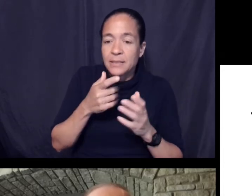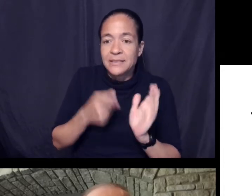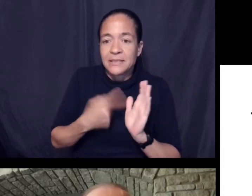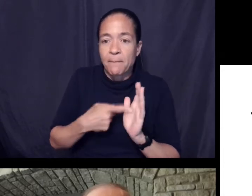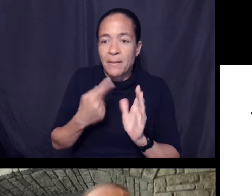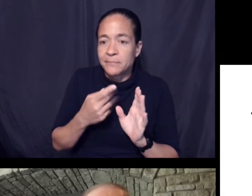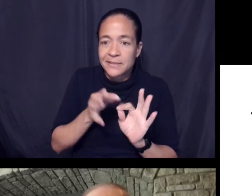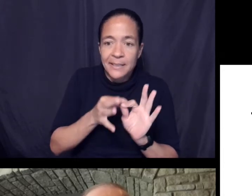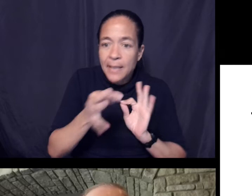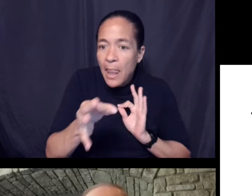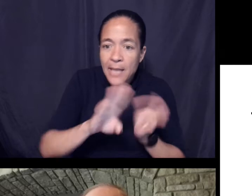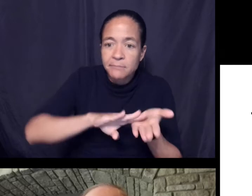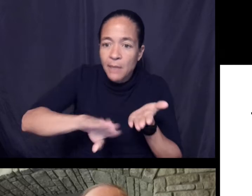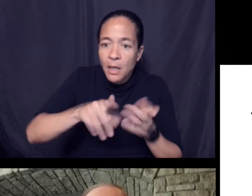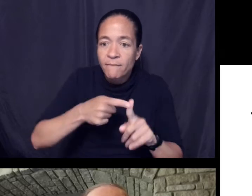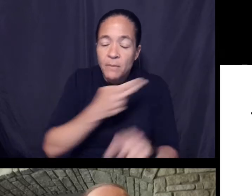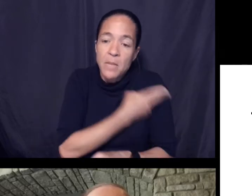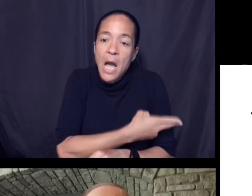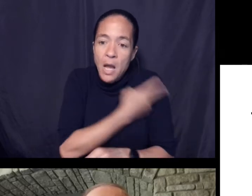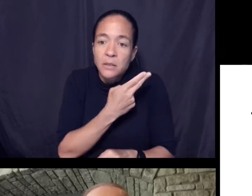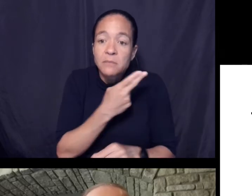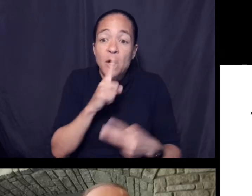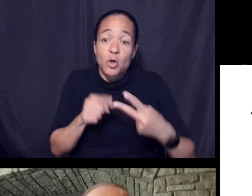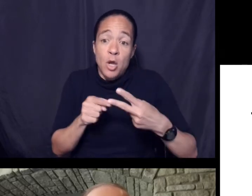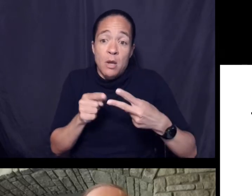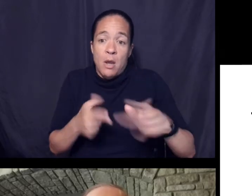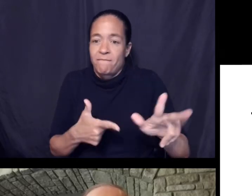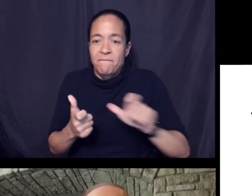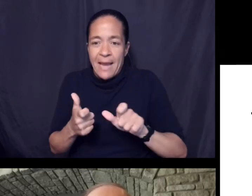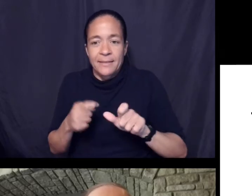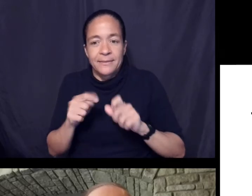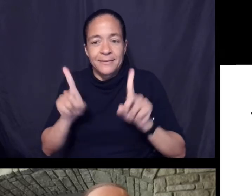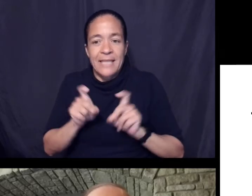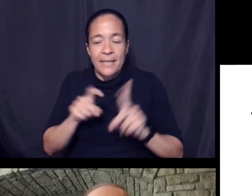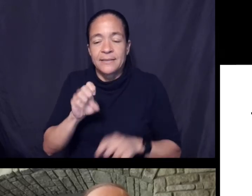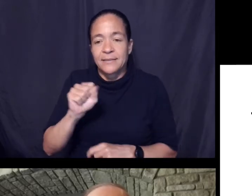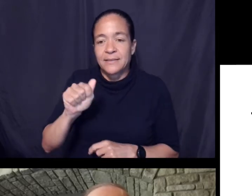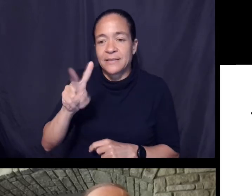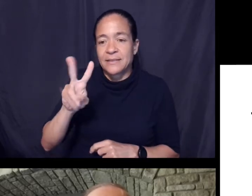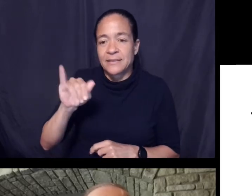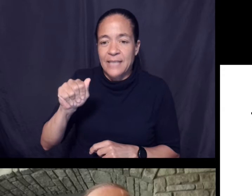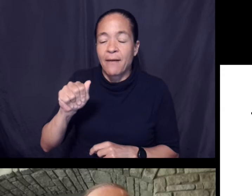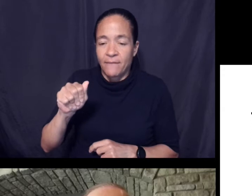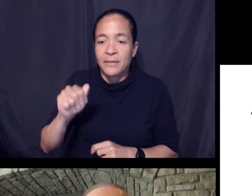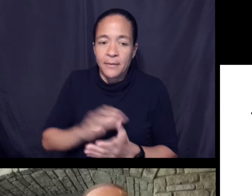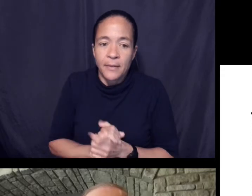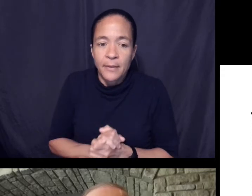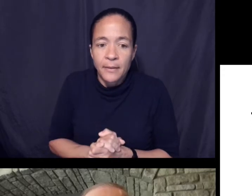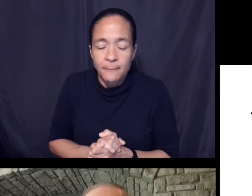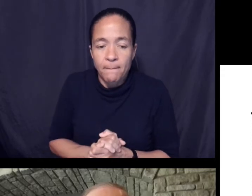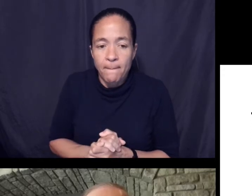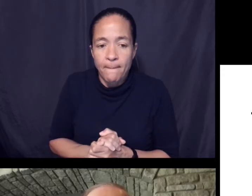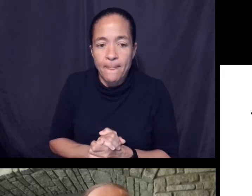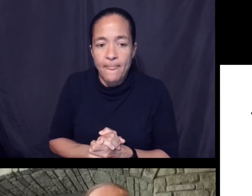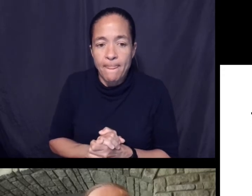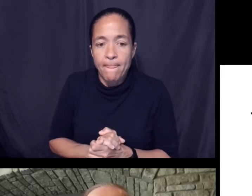delays discharge, et cetera. So much more expediently is the salivary CMV PCR. So universal